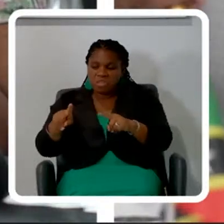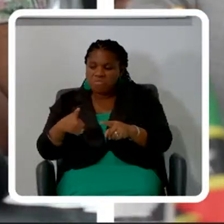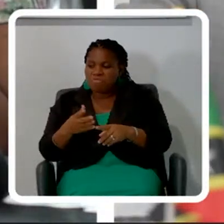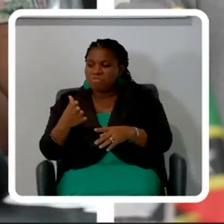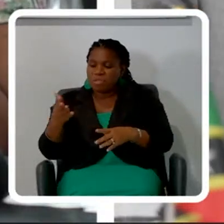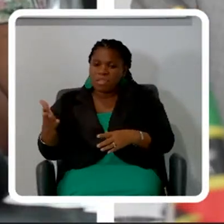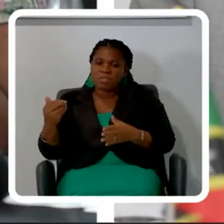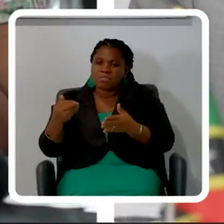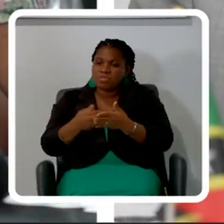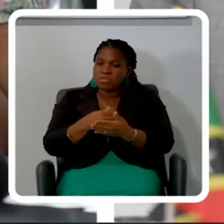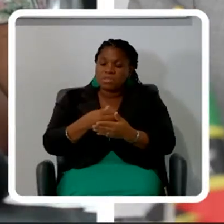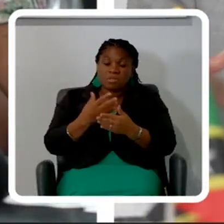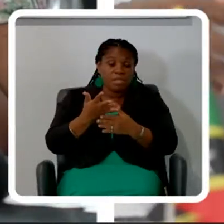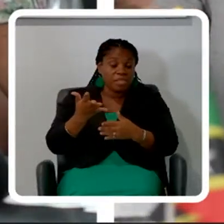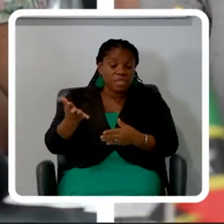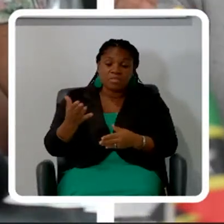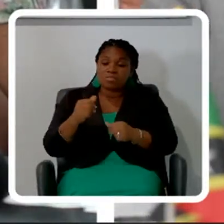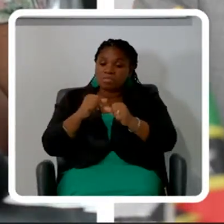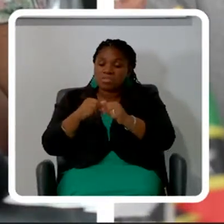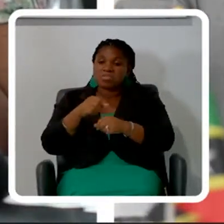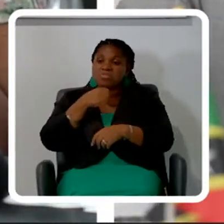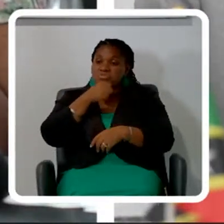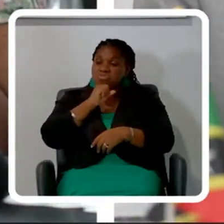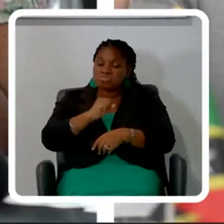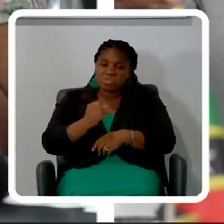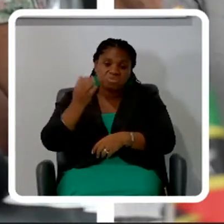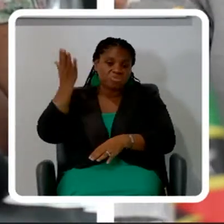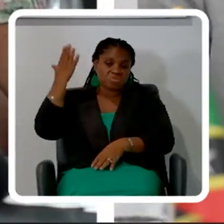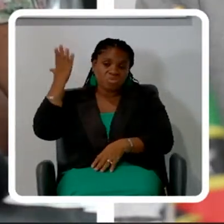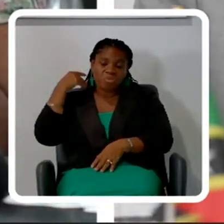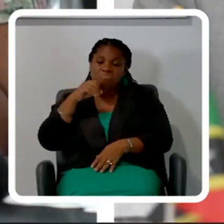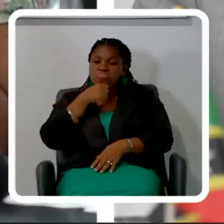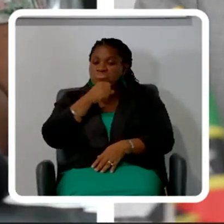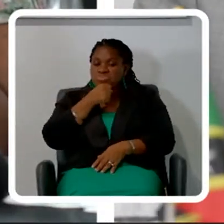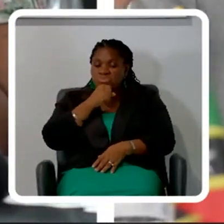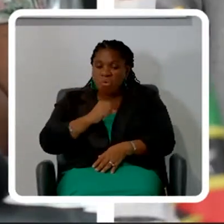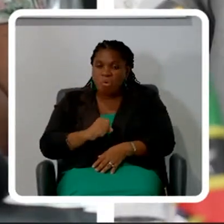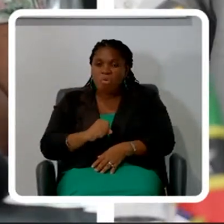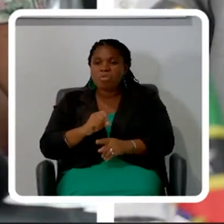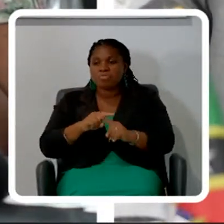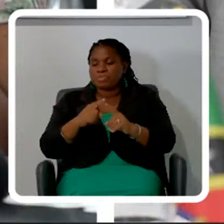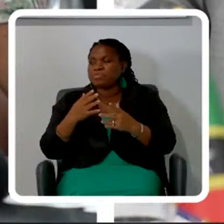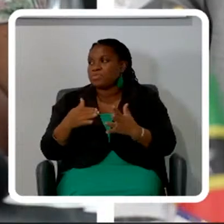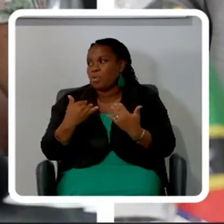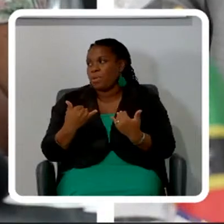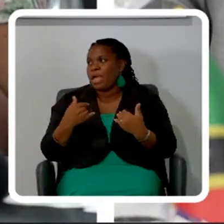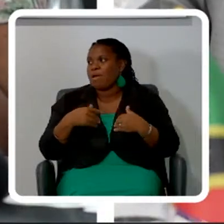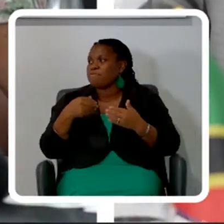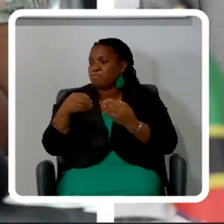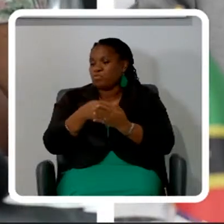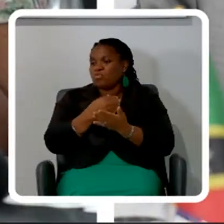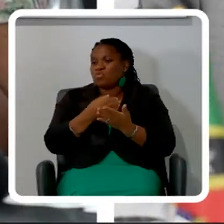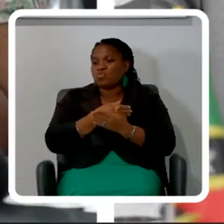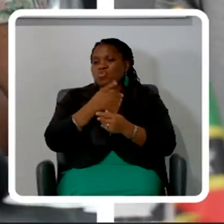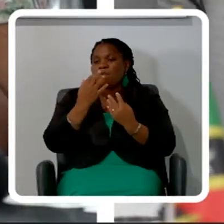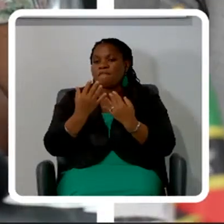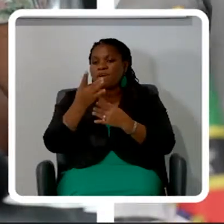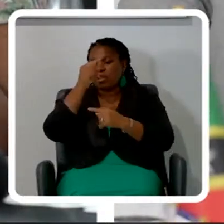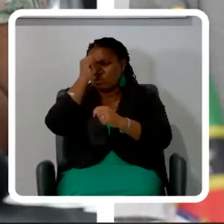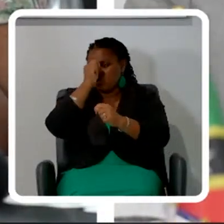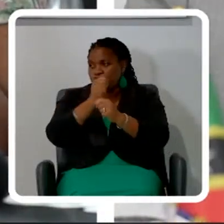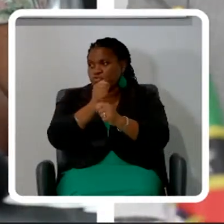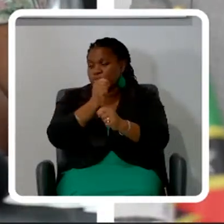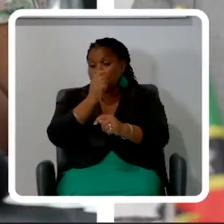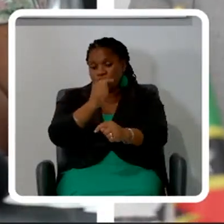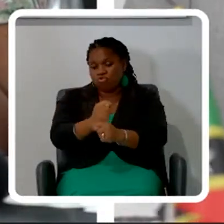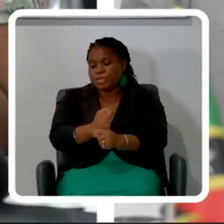I don't know what happened, but as soon as we did the assessment, we realized there are structural issues. We have decided that, the technical people have decided